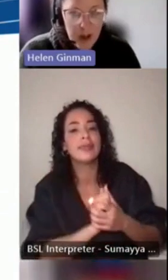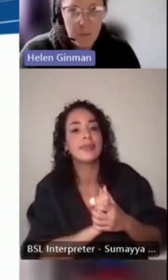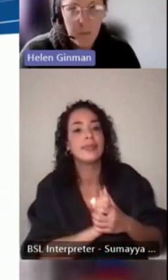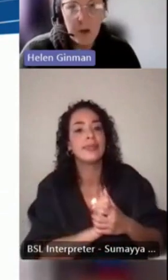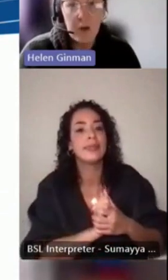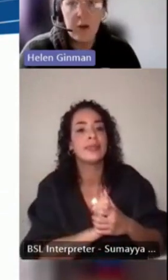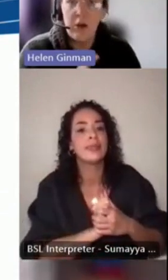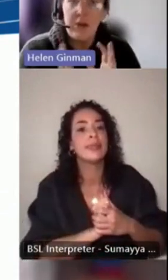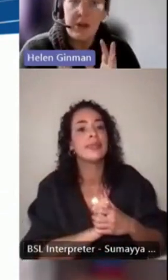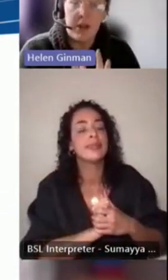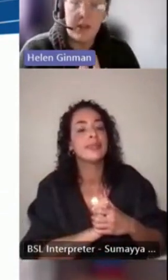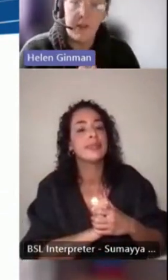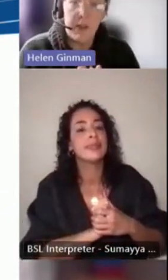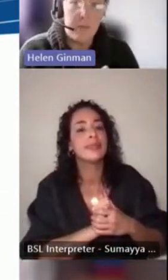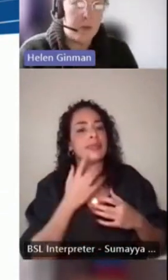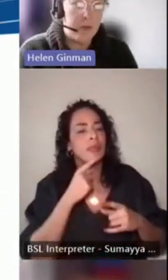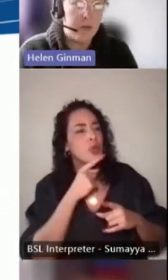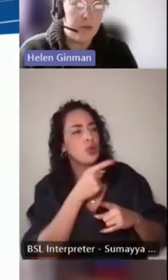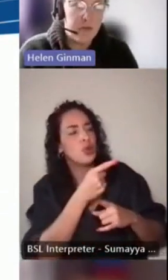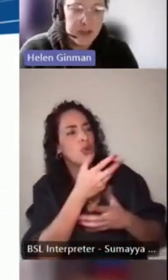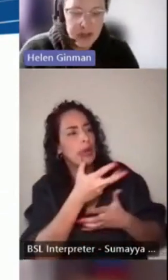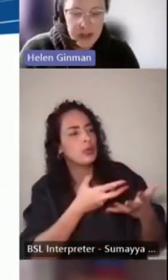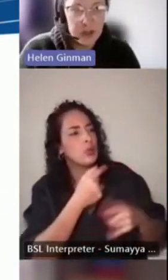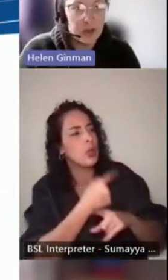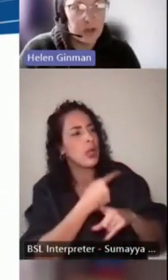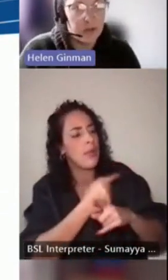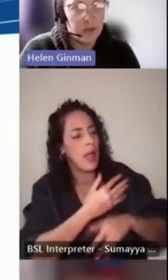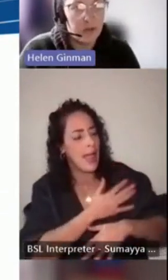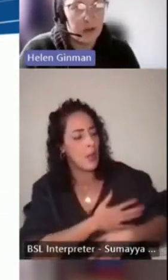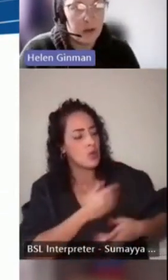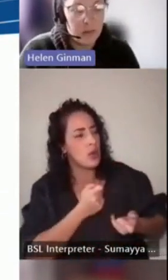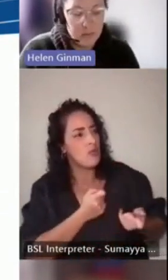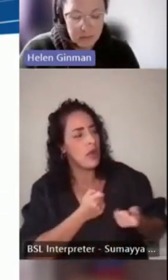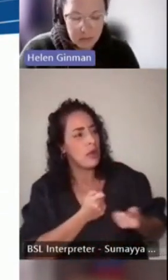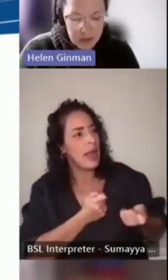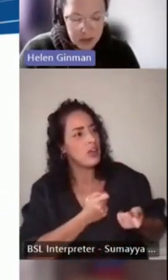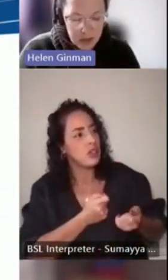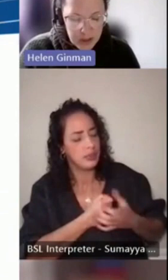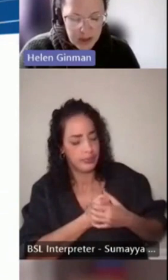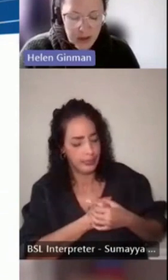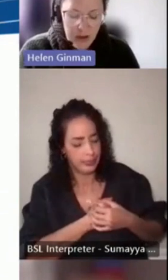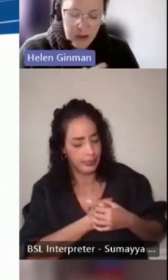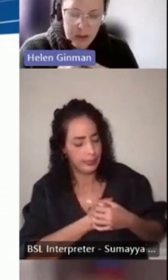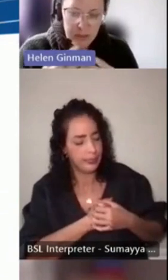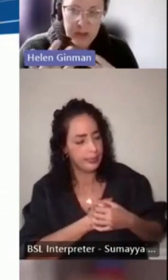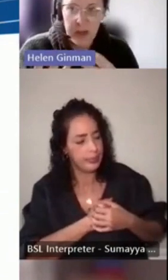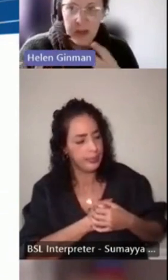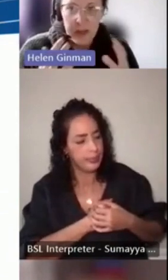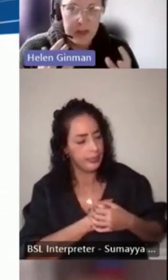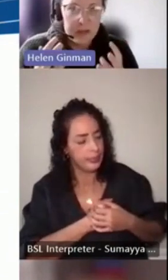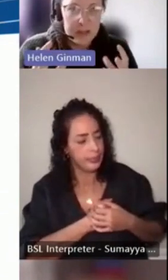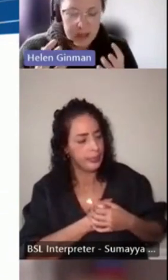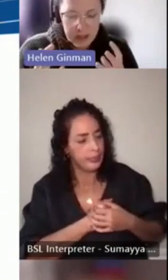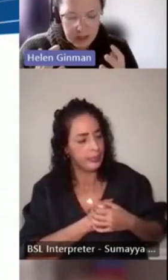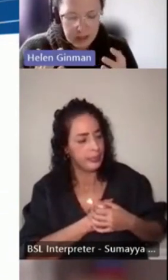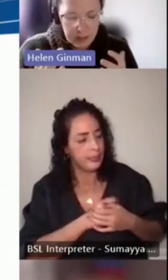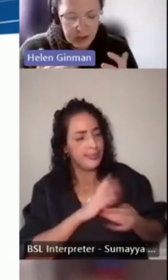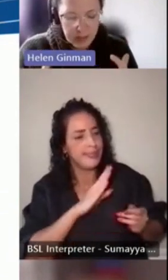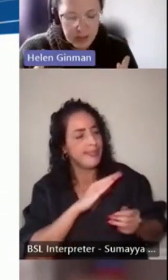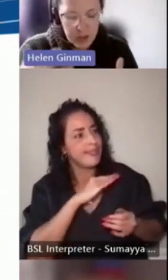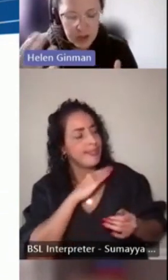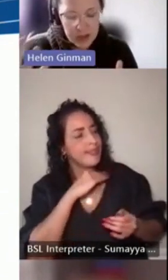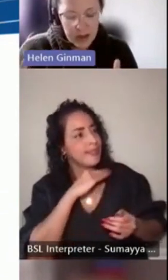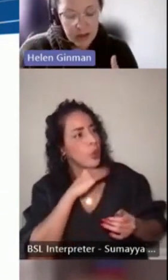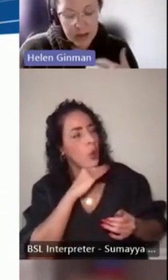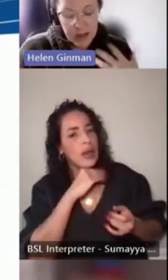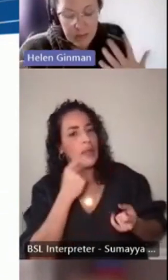questions. When you were discussing the emotional regulation strategy, there was a lack of clarity